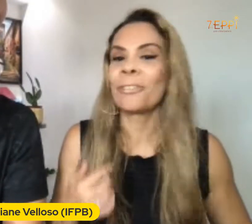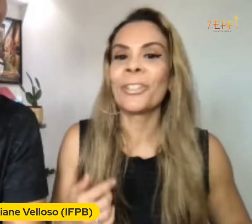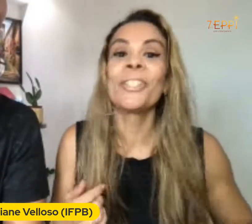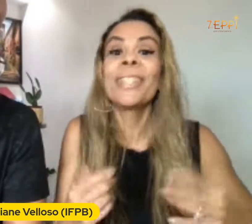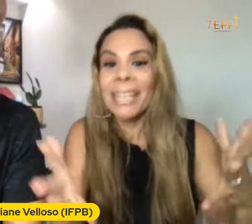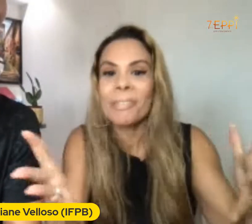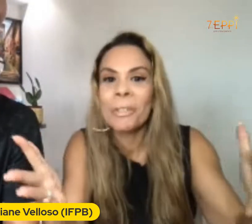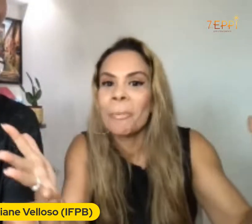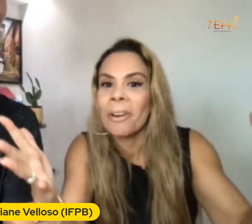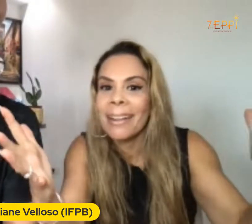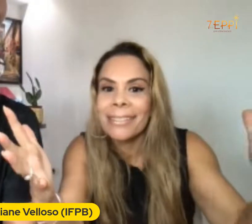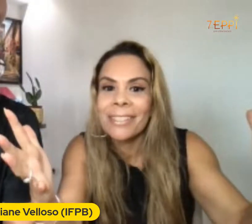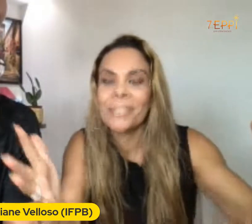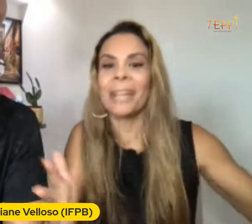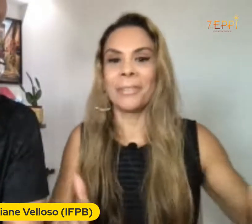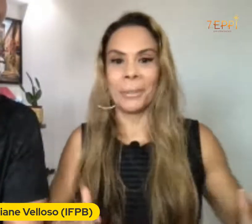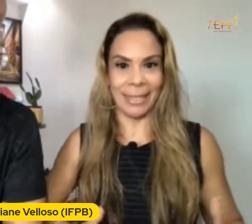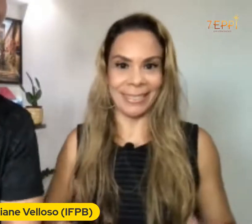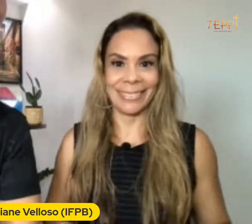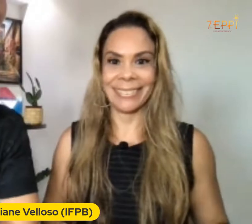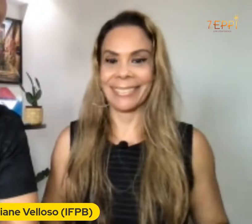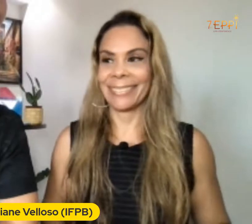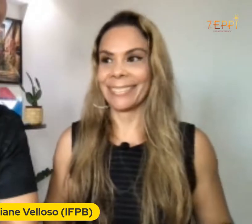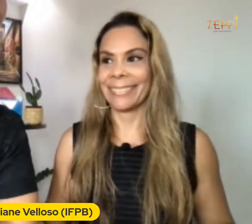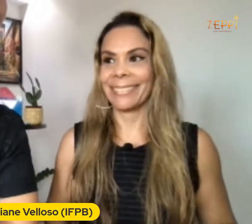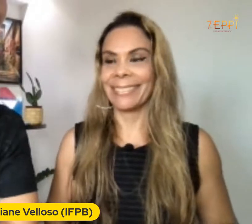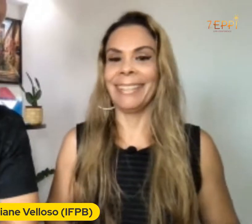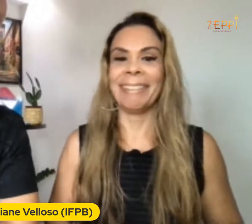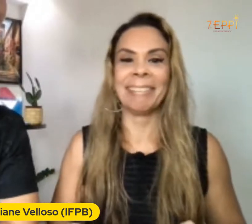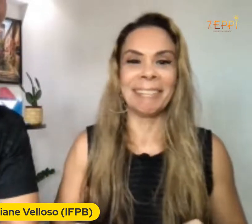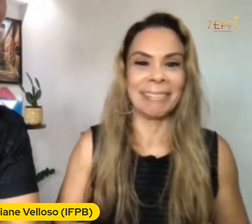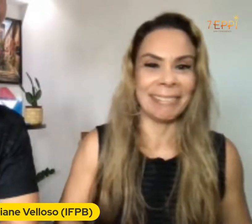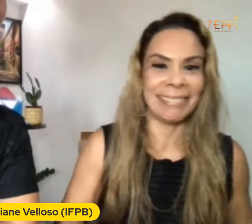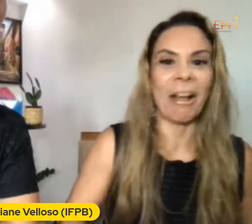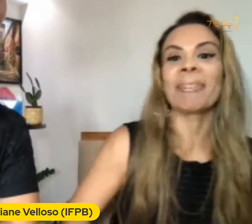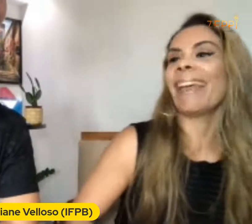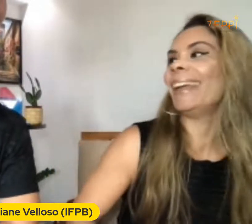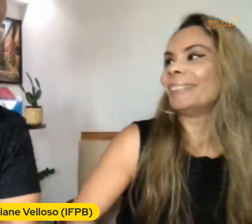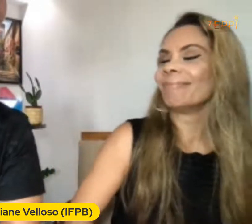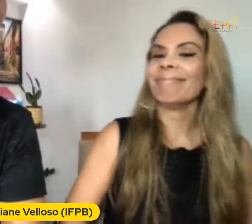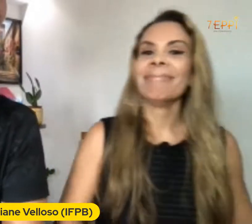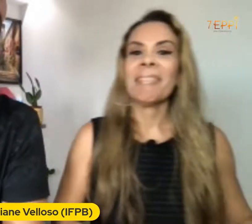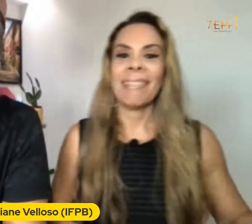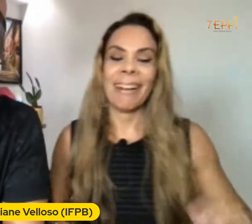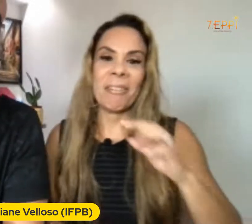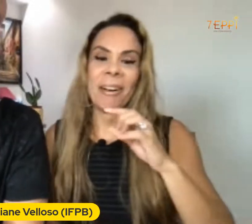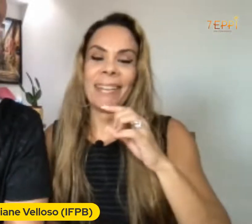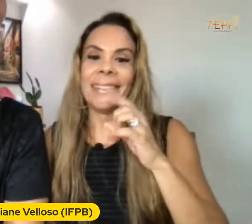I prefer to give surprises to everyone. I prefer spoilers. Yes. Okay.